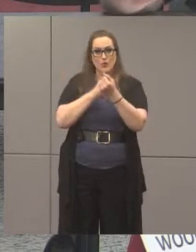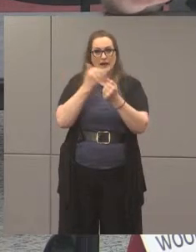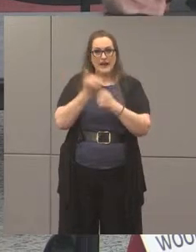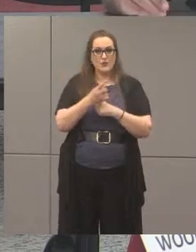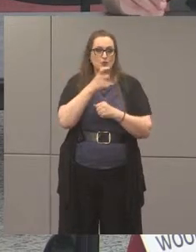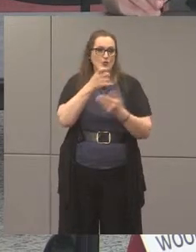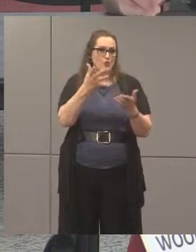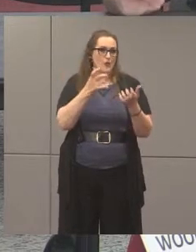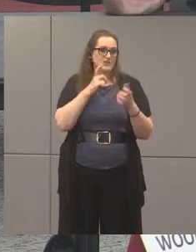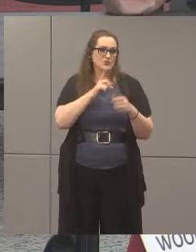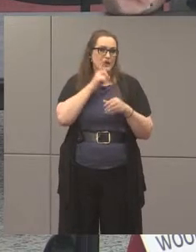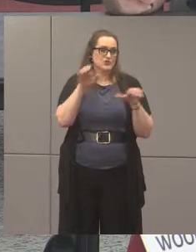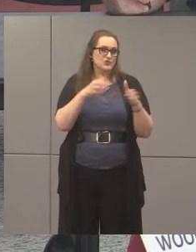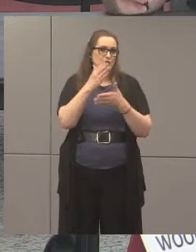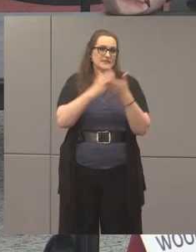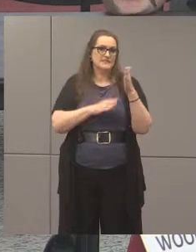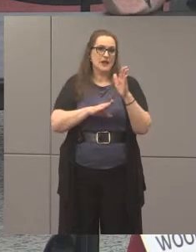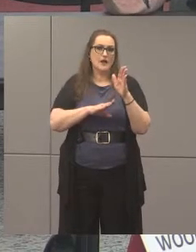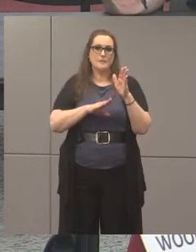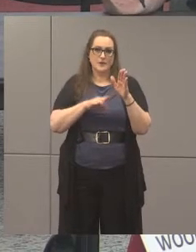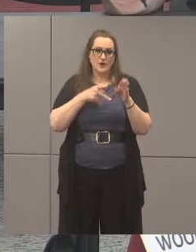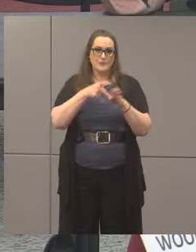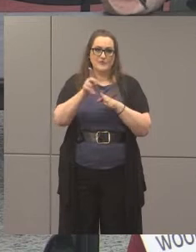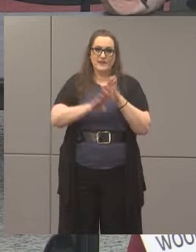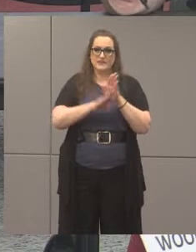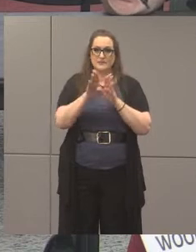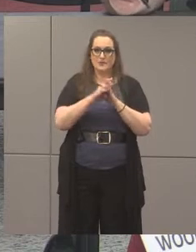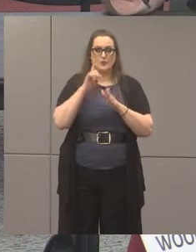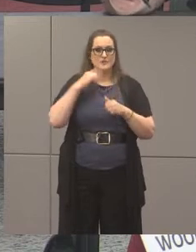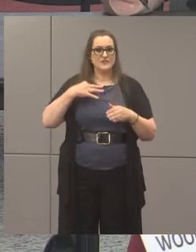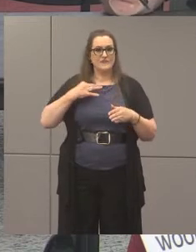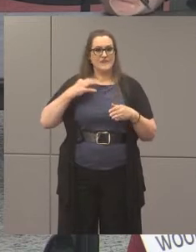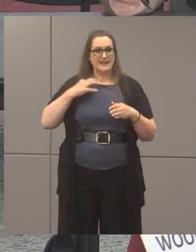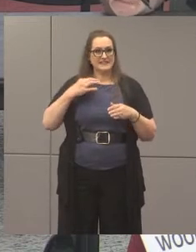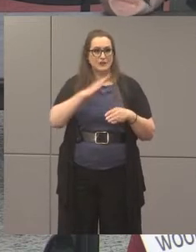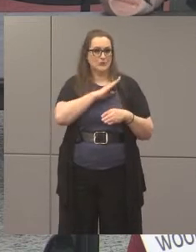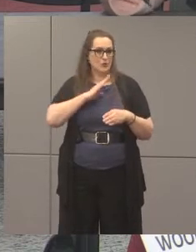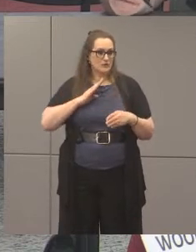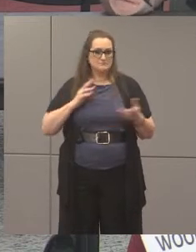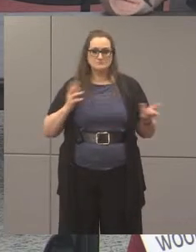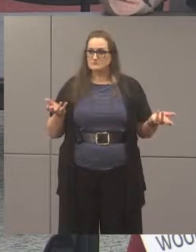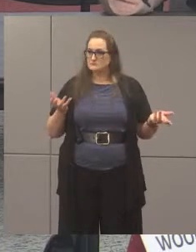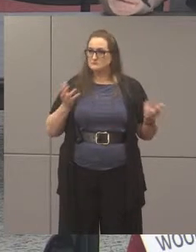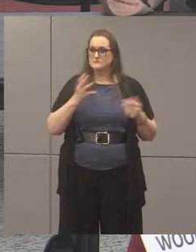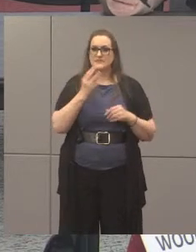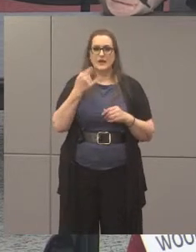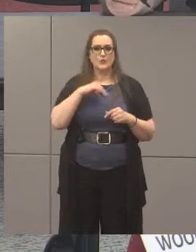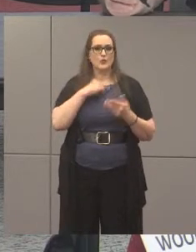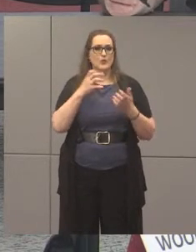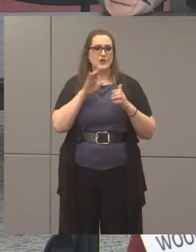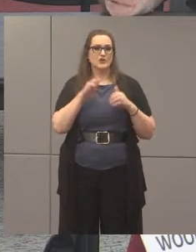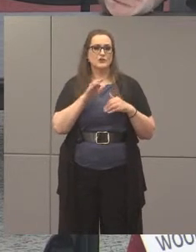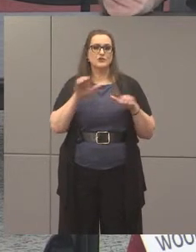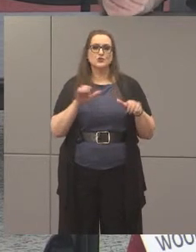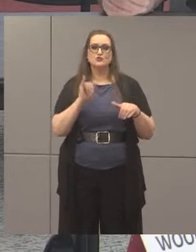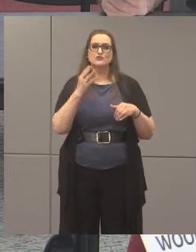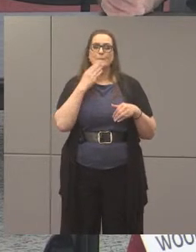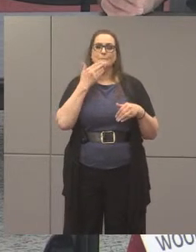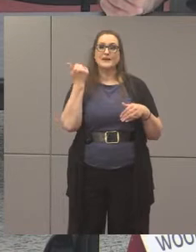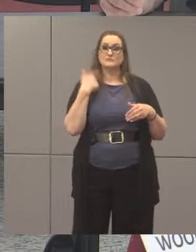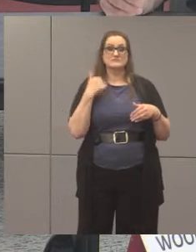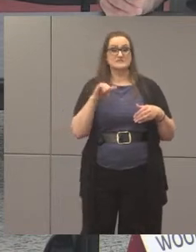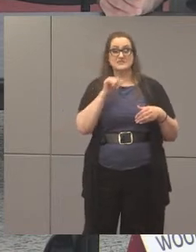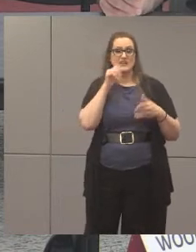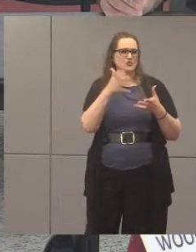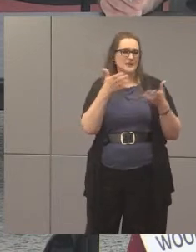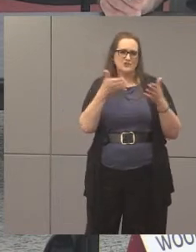who wants to actually do some professional development as well. We are a volunteer board, and we want to do our job better, and it's not